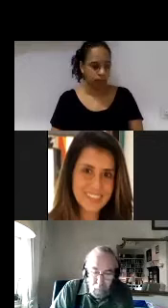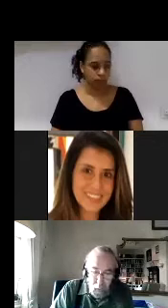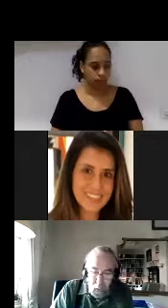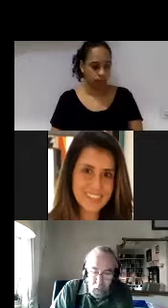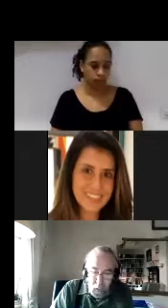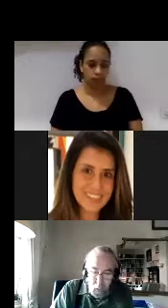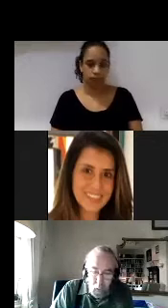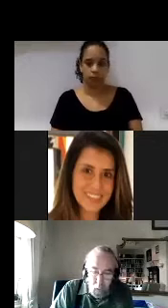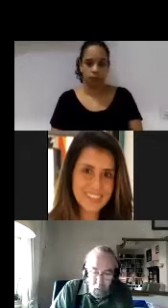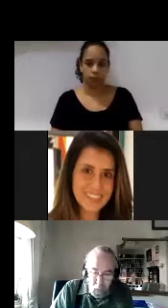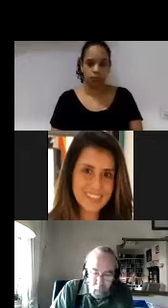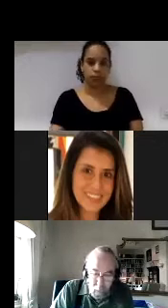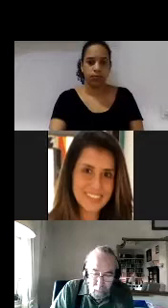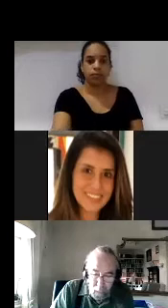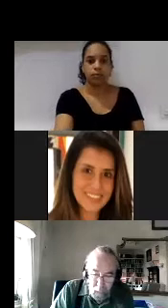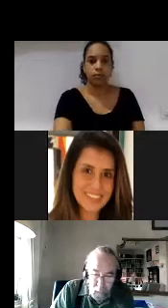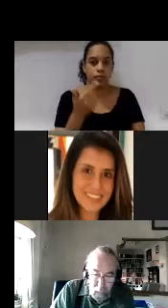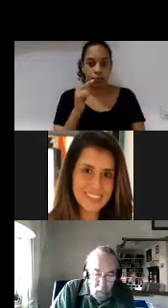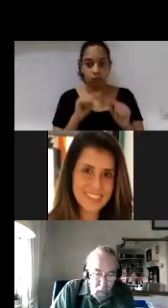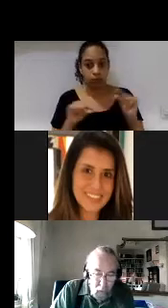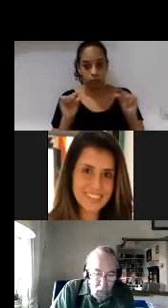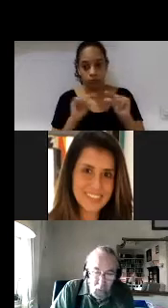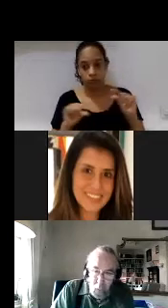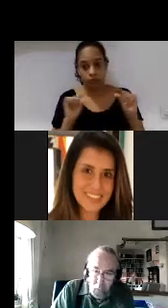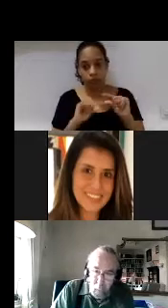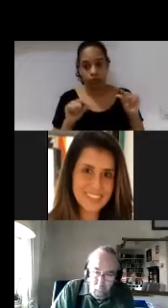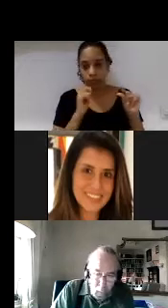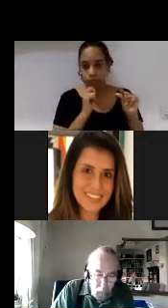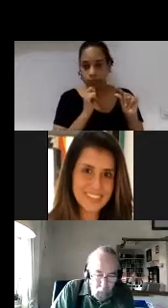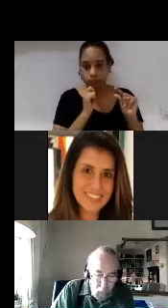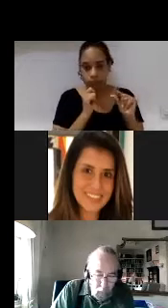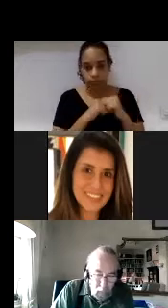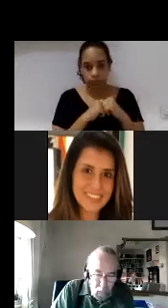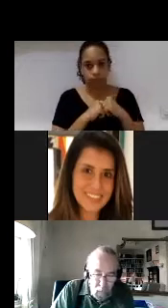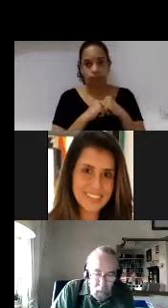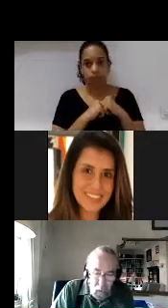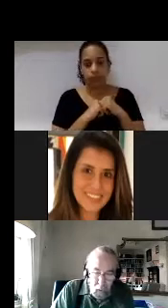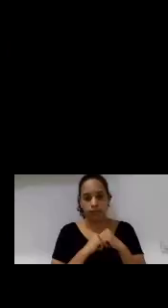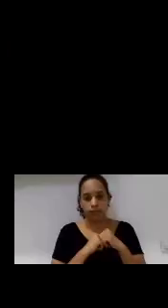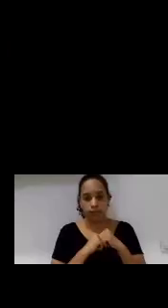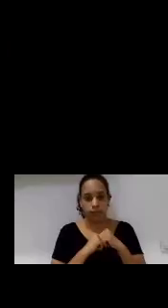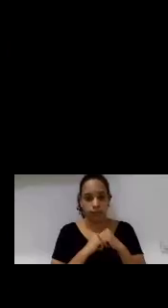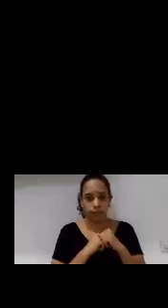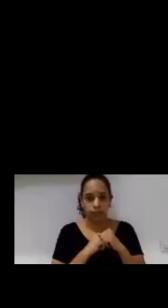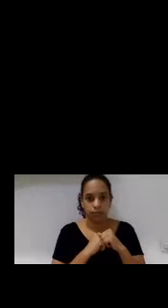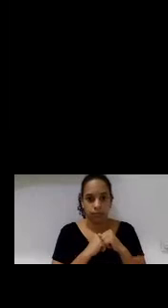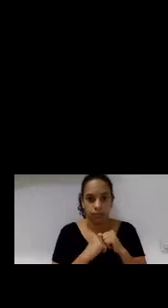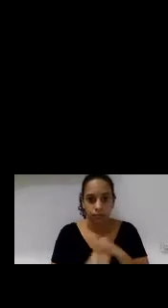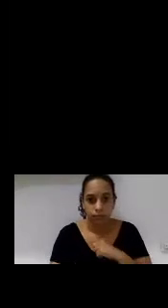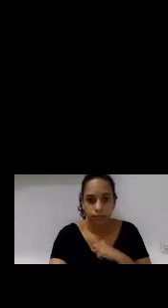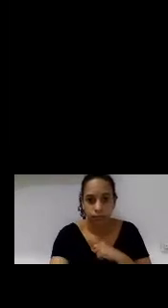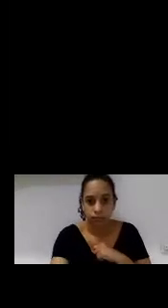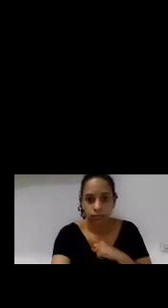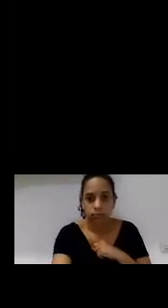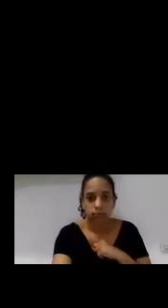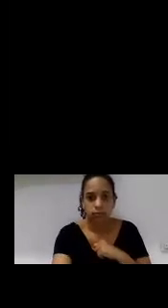some relation or action. It's an unsolved problem of some kind, like a political party which